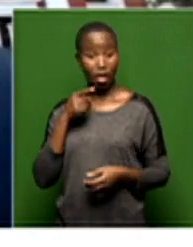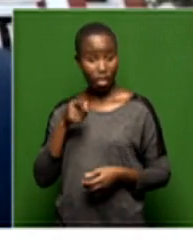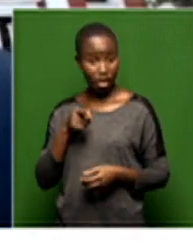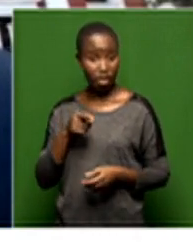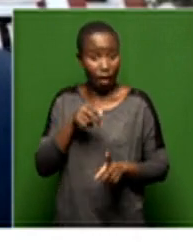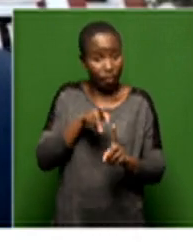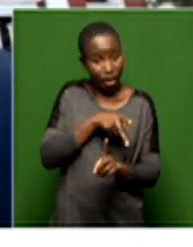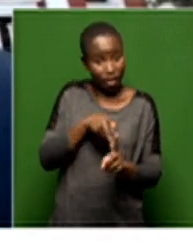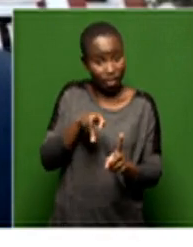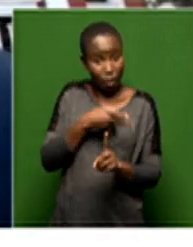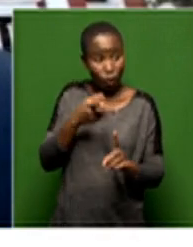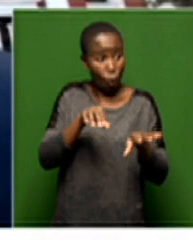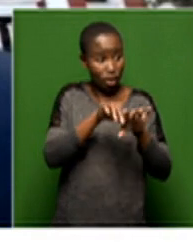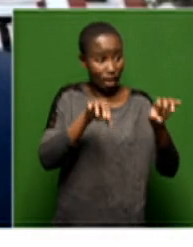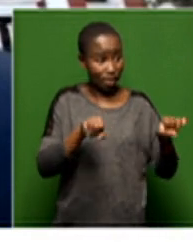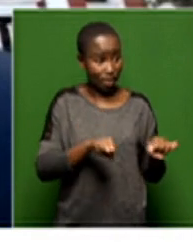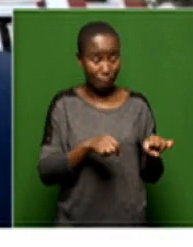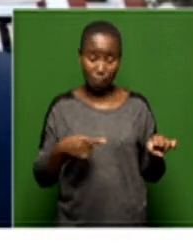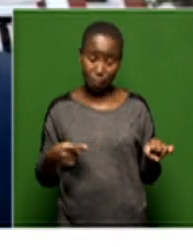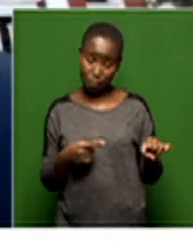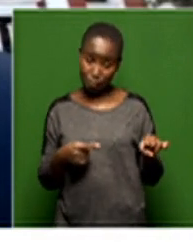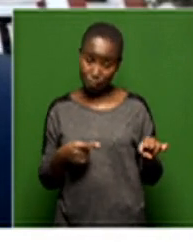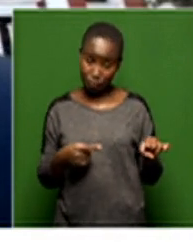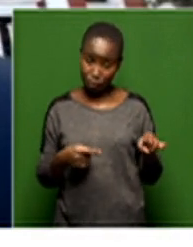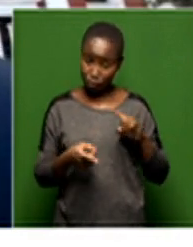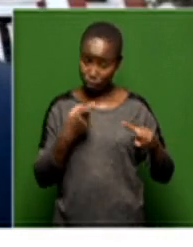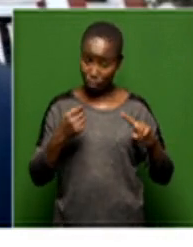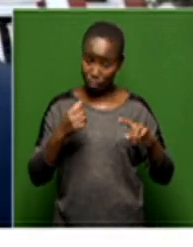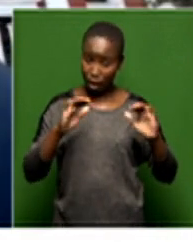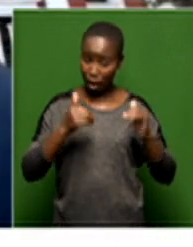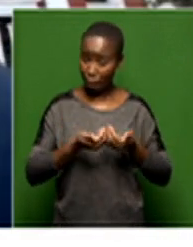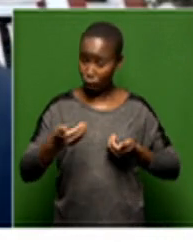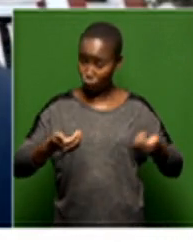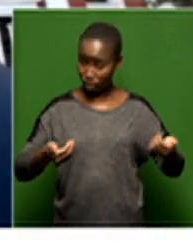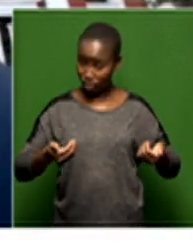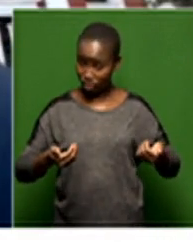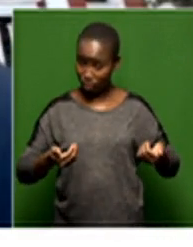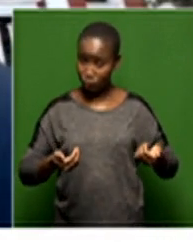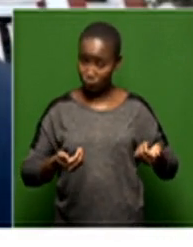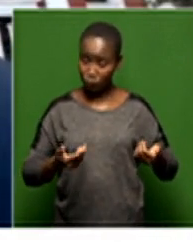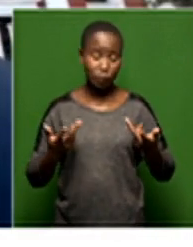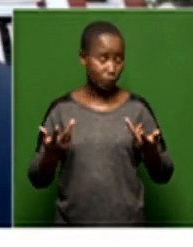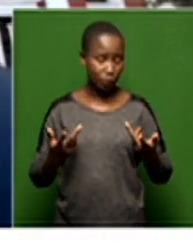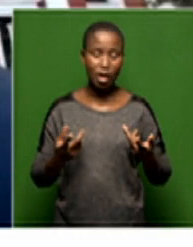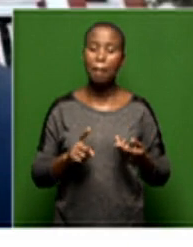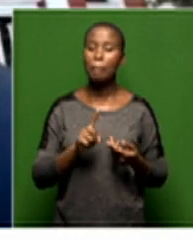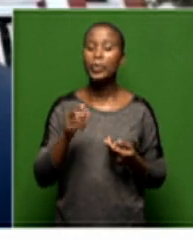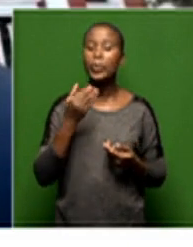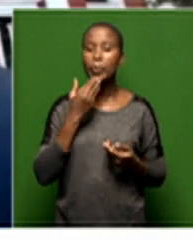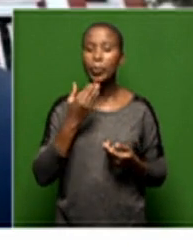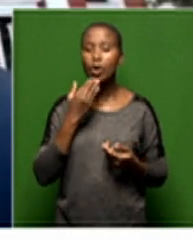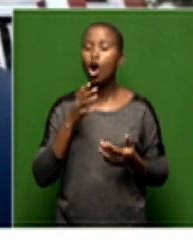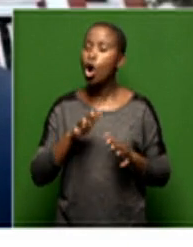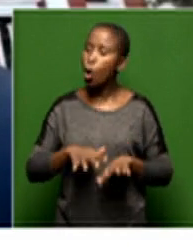of the system of apartheid who should play their part. It's the entirety of